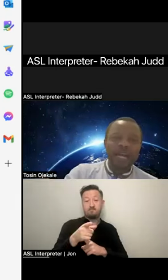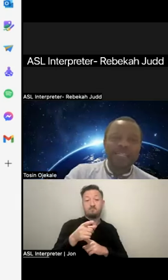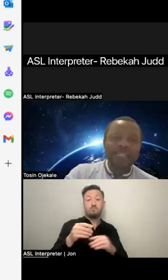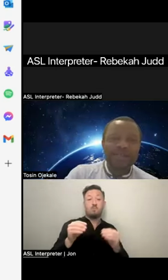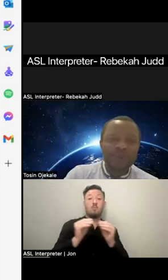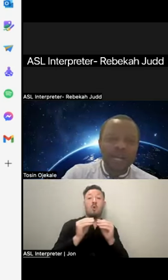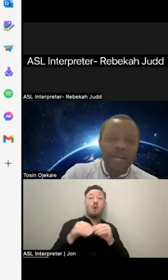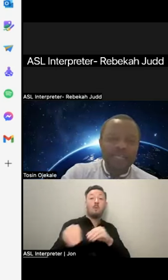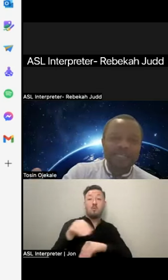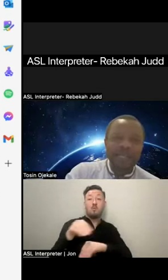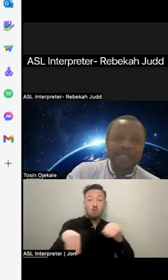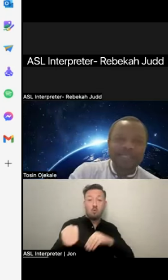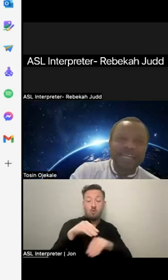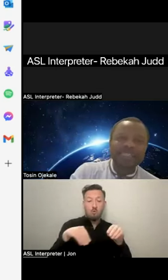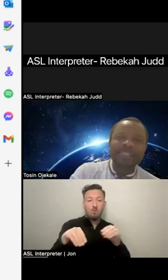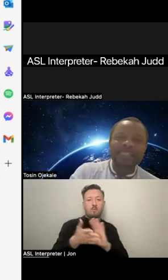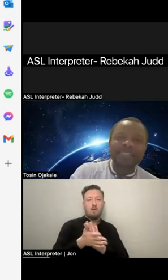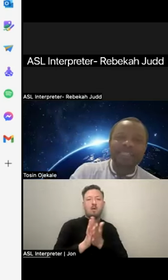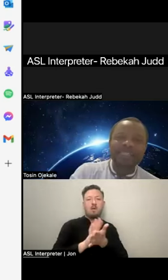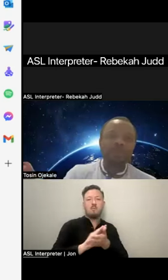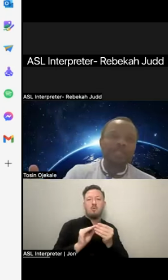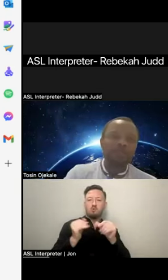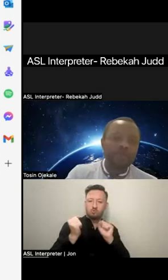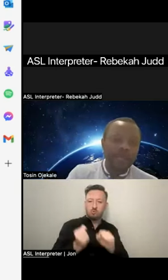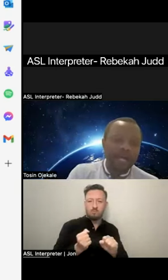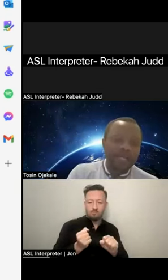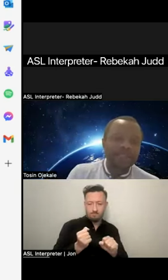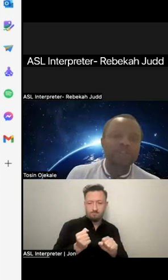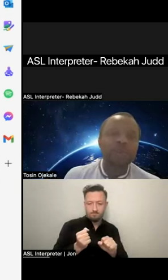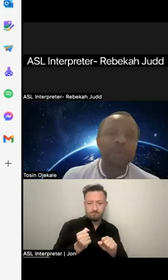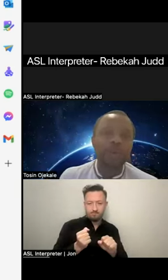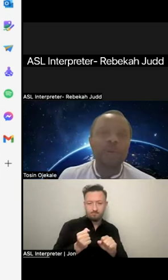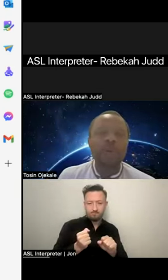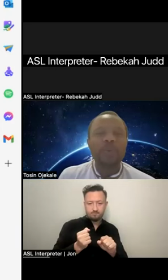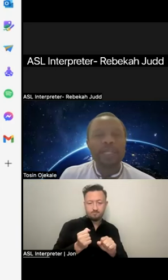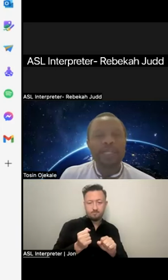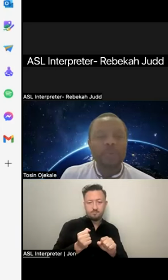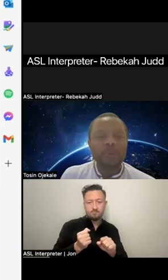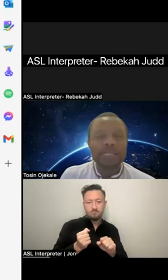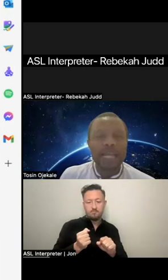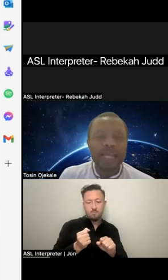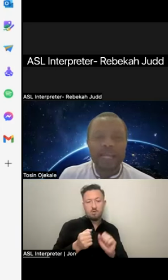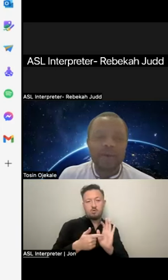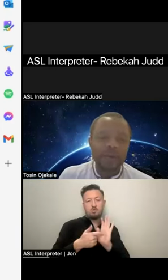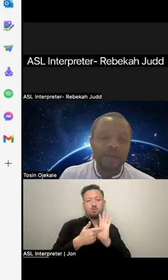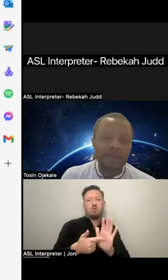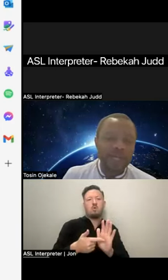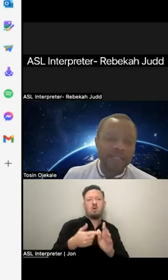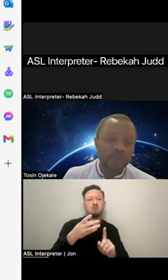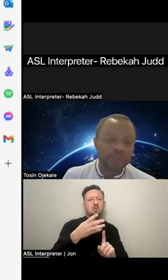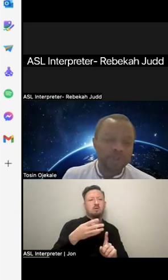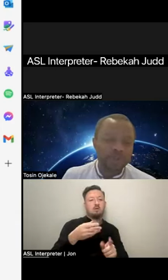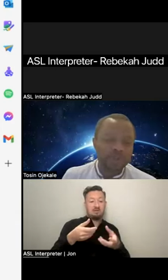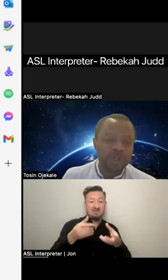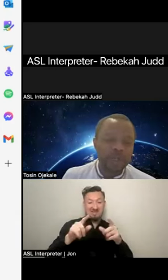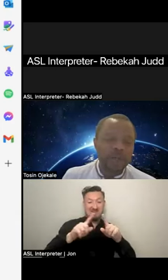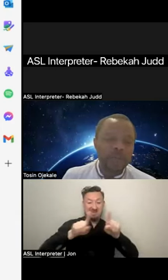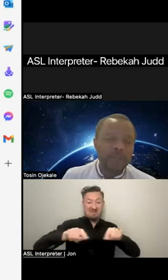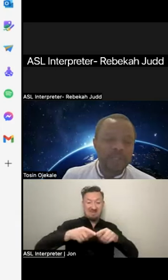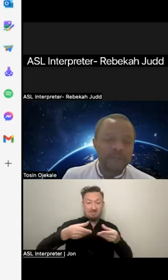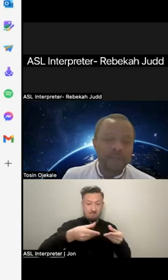stronger the smoke is detecting, so it will beep and show you where the smoke is likely coming from. So that's what you